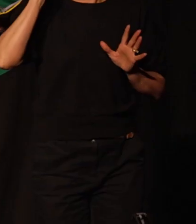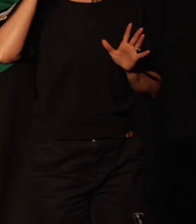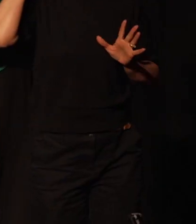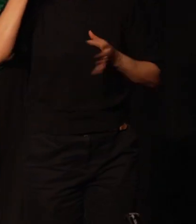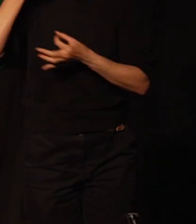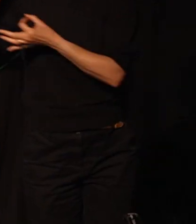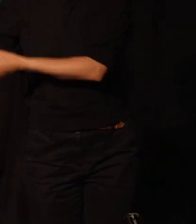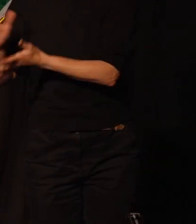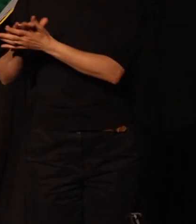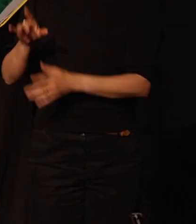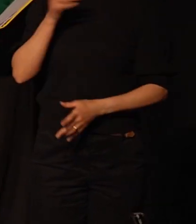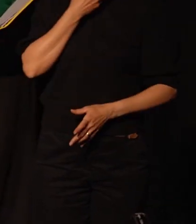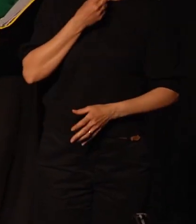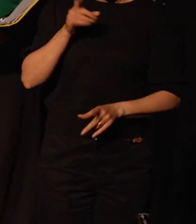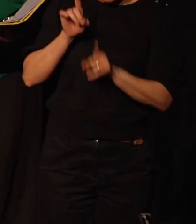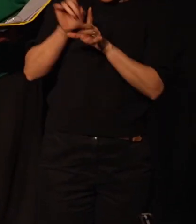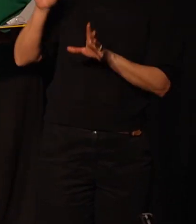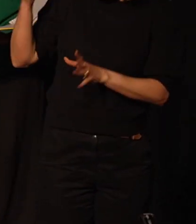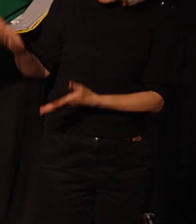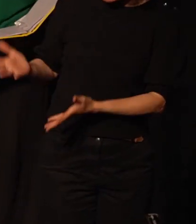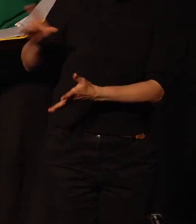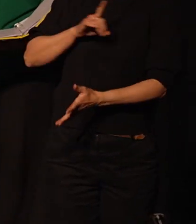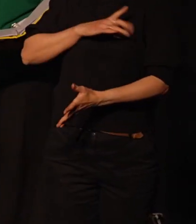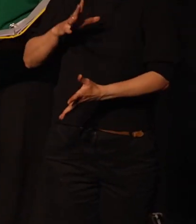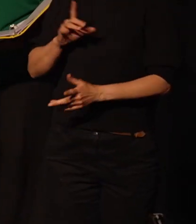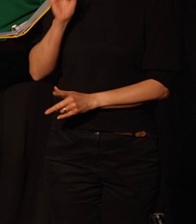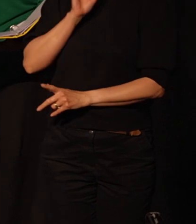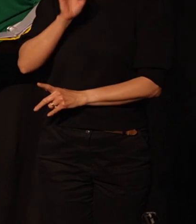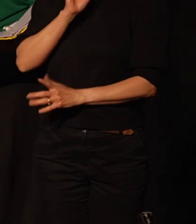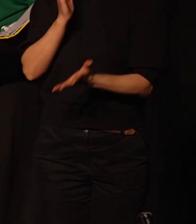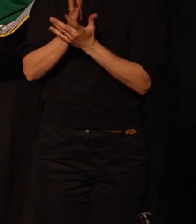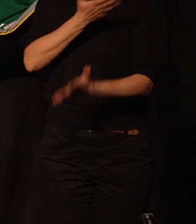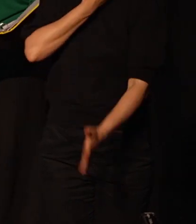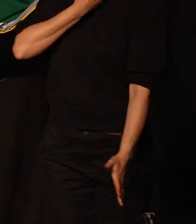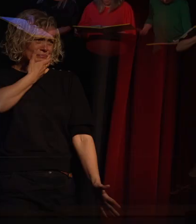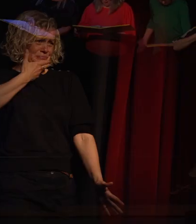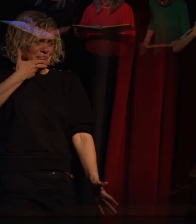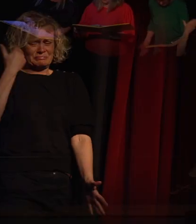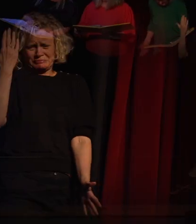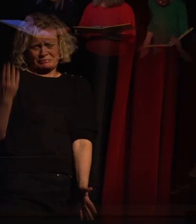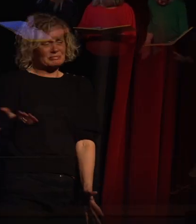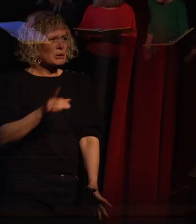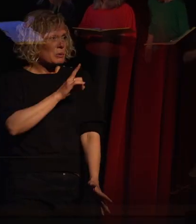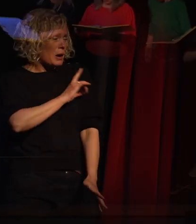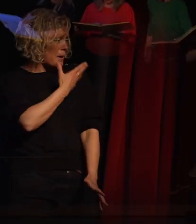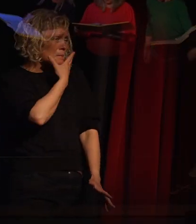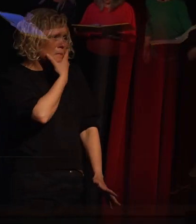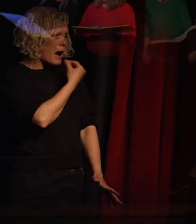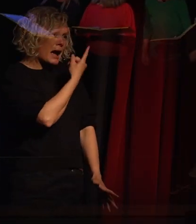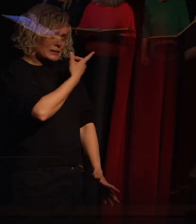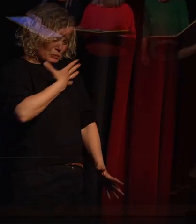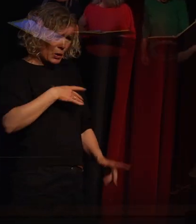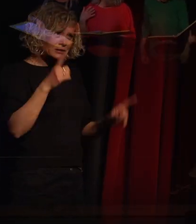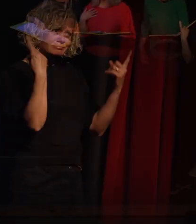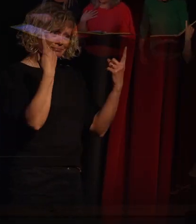crazy? Oh, why would a fella want a girl like her? A girl who's merely lovely. Why can't a fella ever once